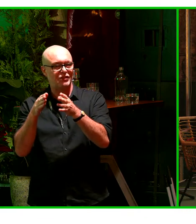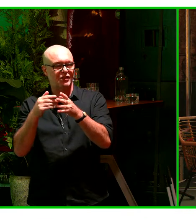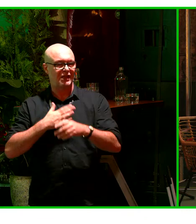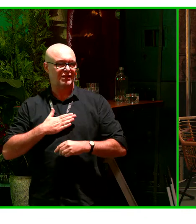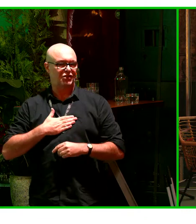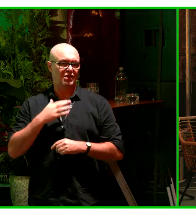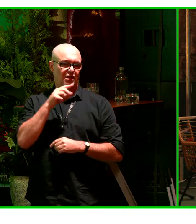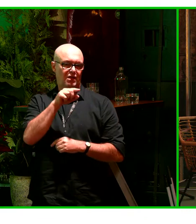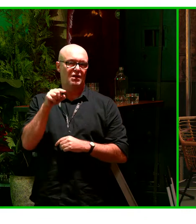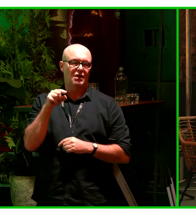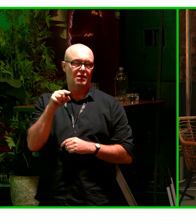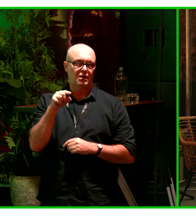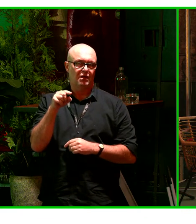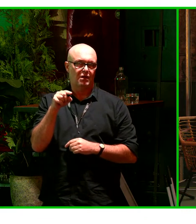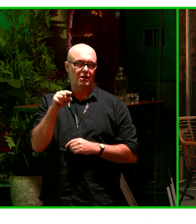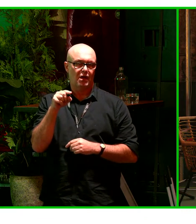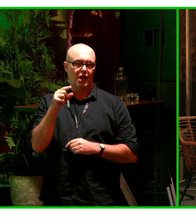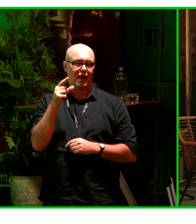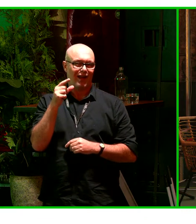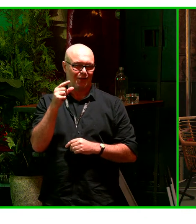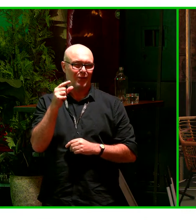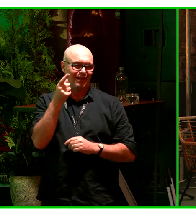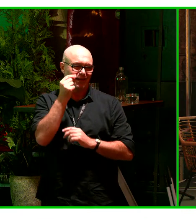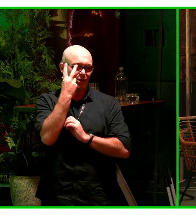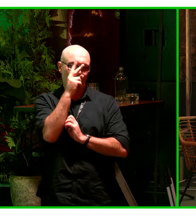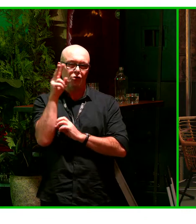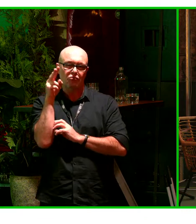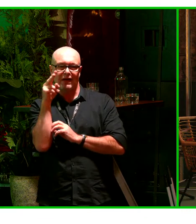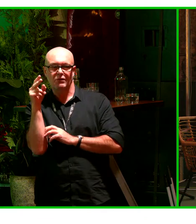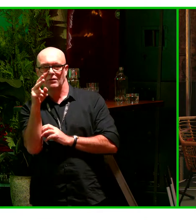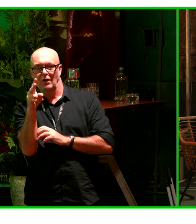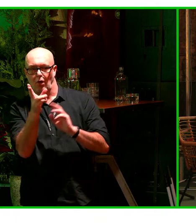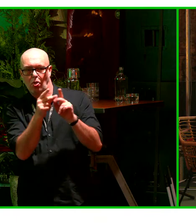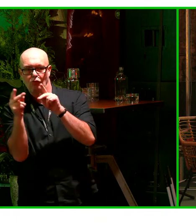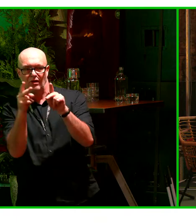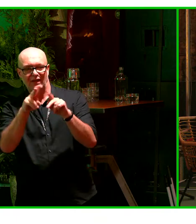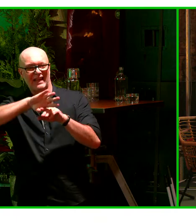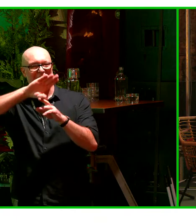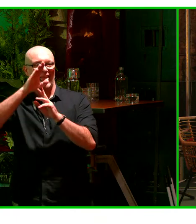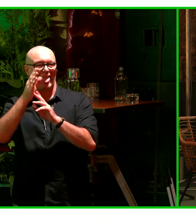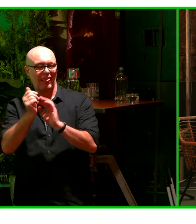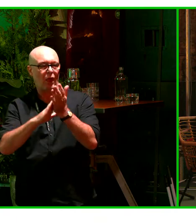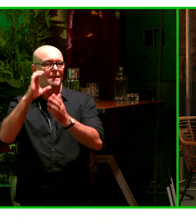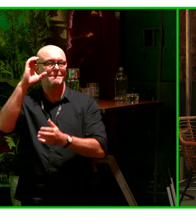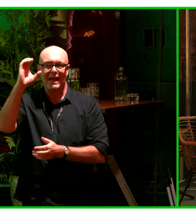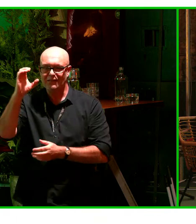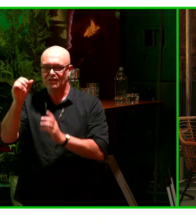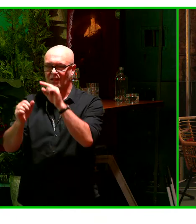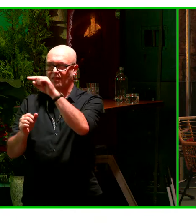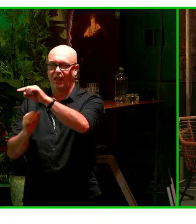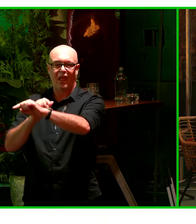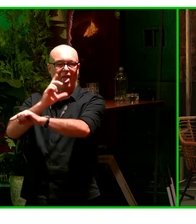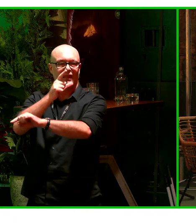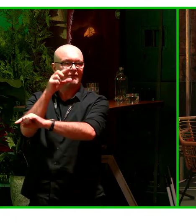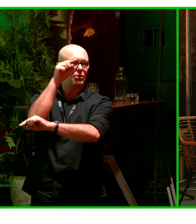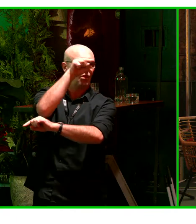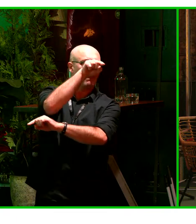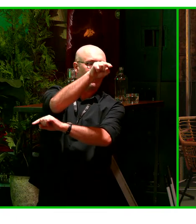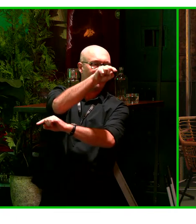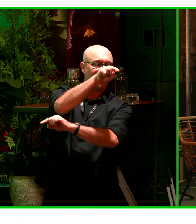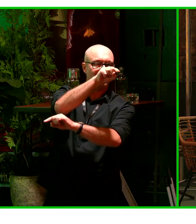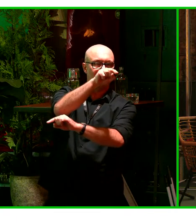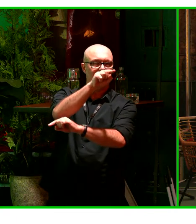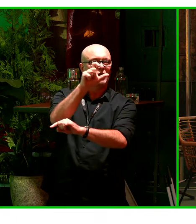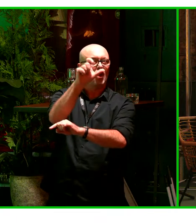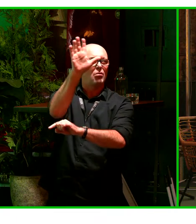Helsby Hill where you can look out across the Mersey and look towards Liverpool, towards Manchester and Warrington. You can't quite see Lancashire and